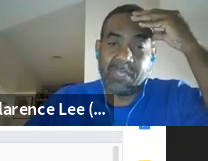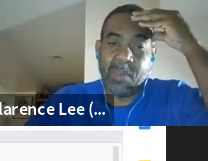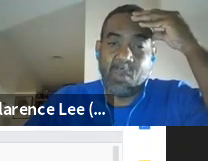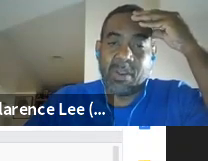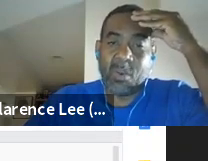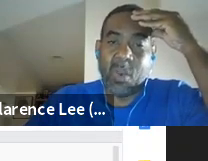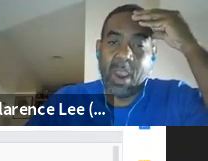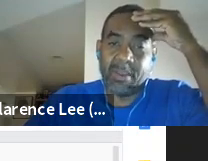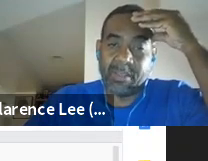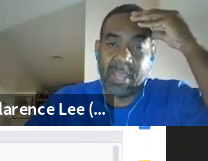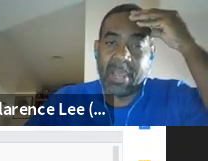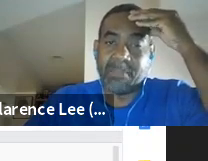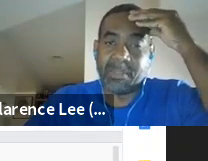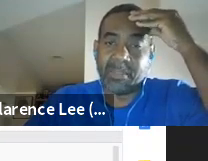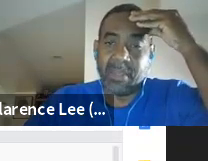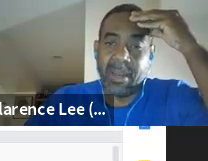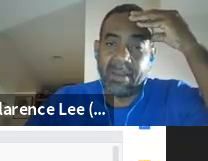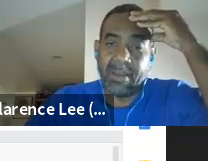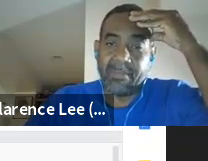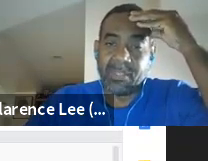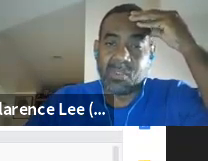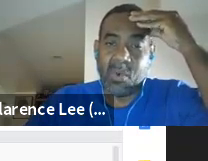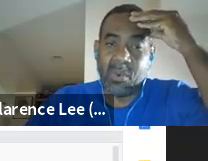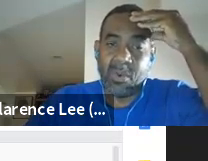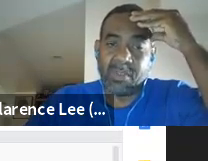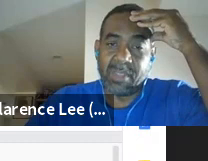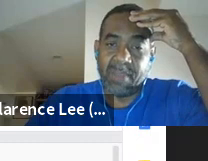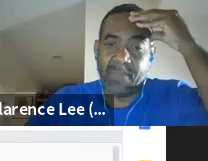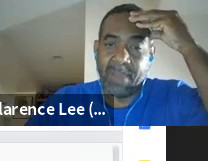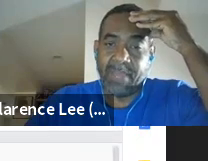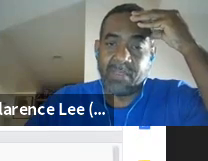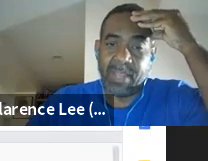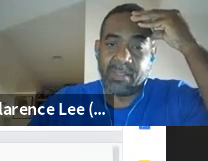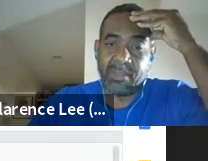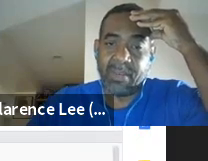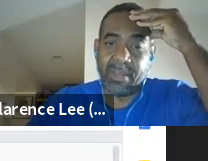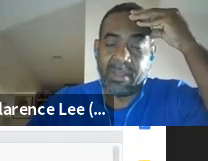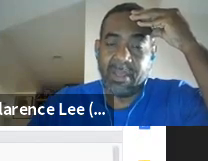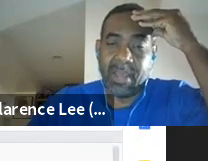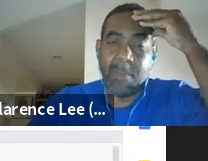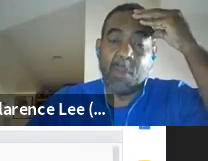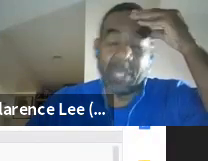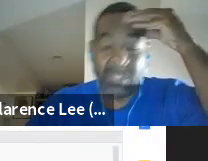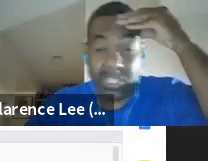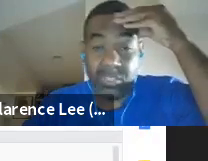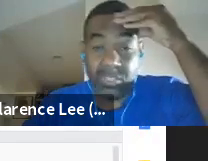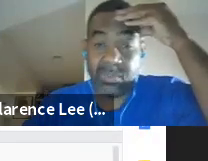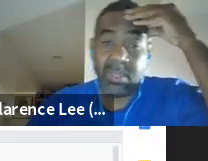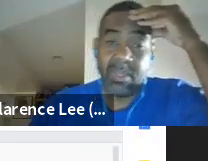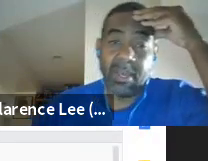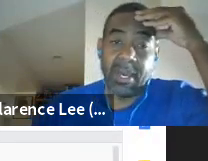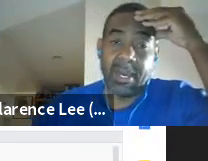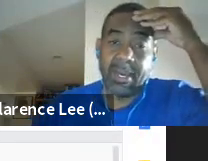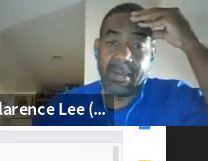it's been one of the quieter times that's going on. So I'm not trying to, I'm hoping it